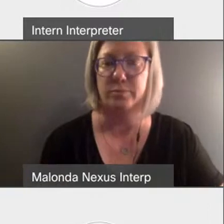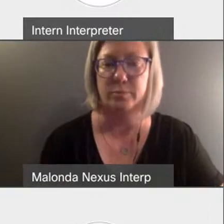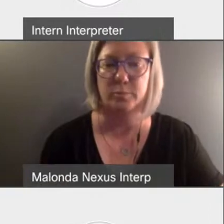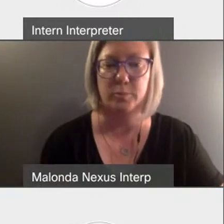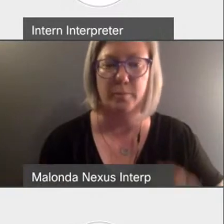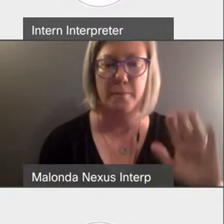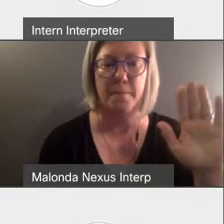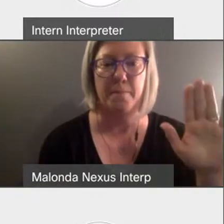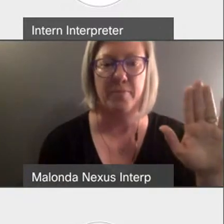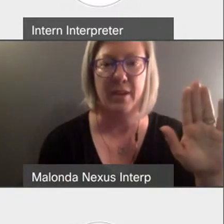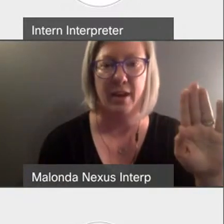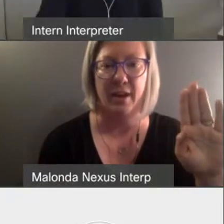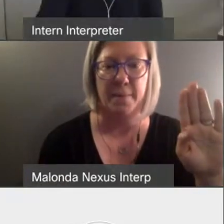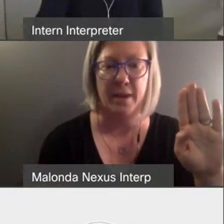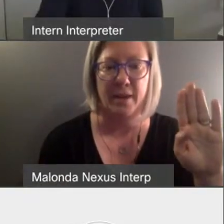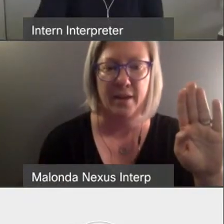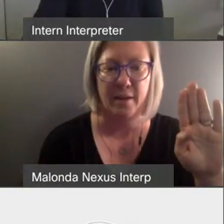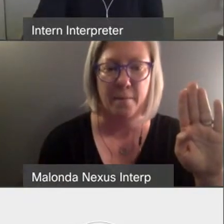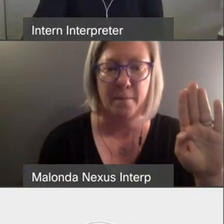Thank you.